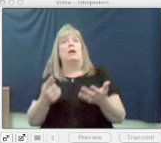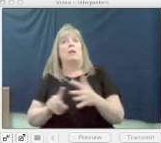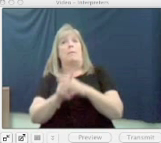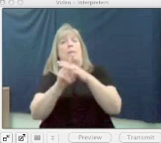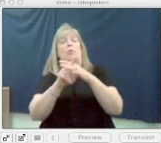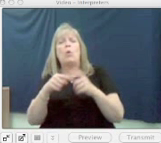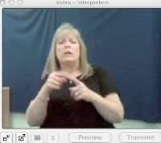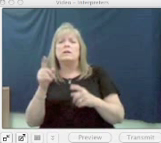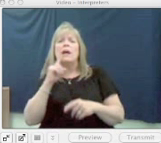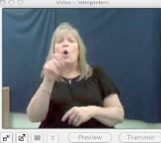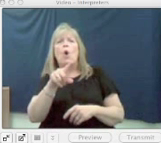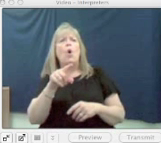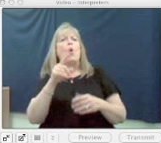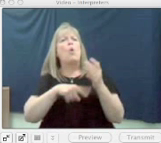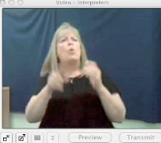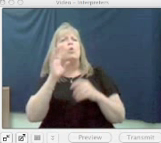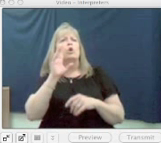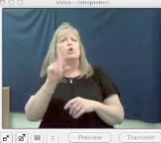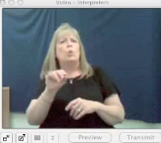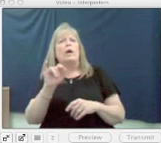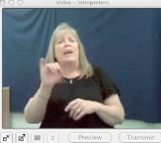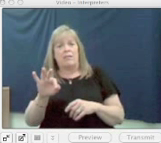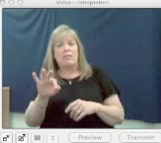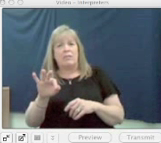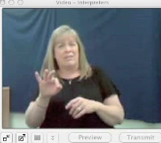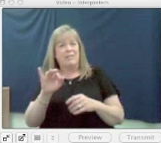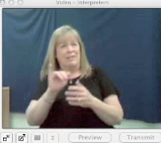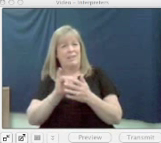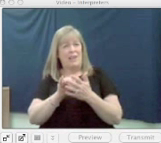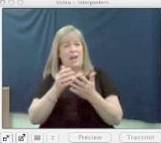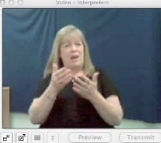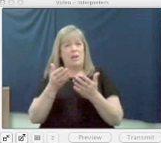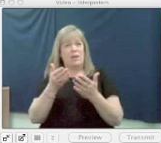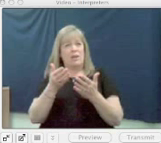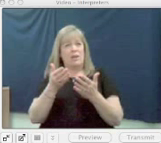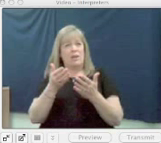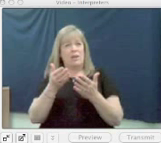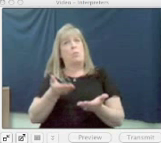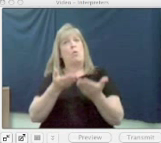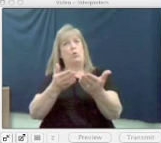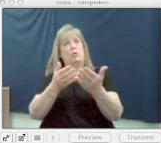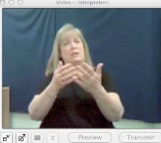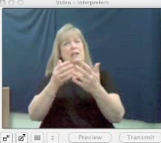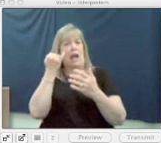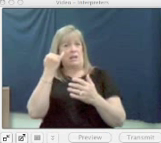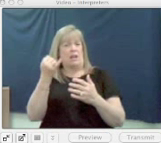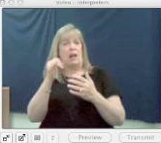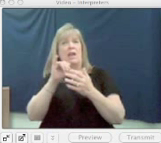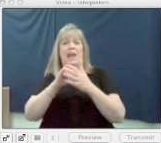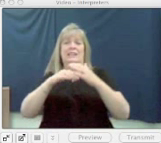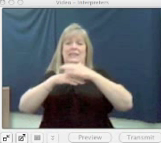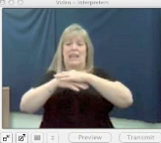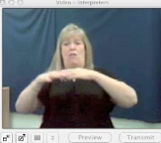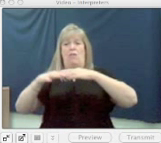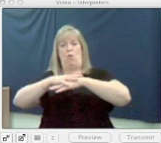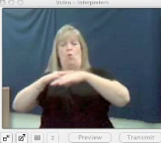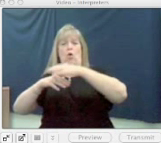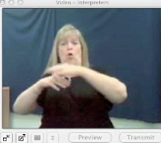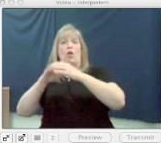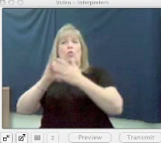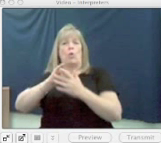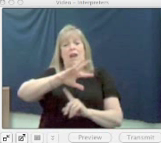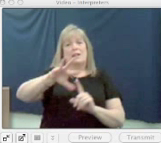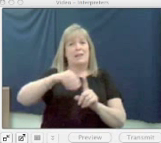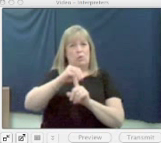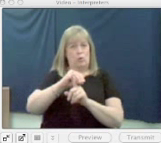this proposed construct that scaffolds the contextual factors in